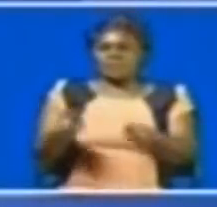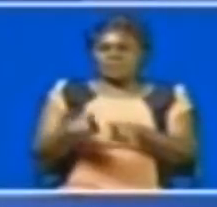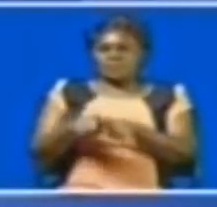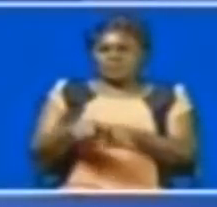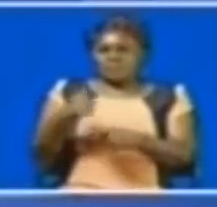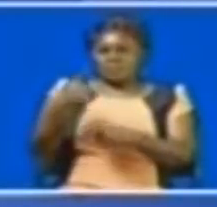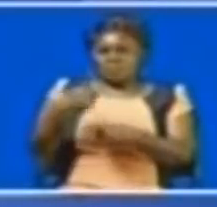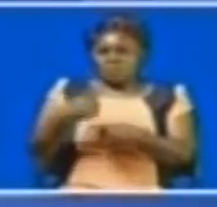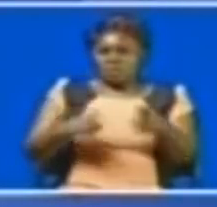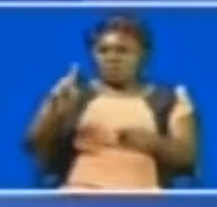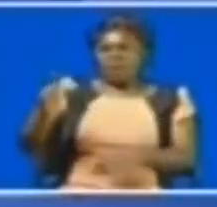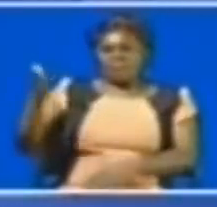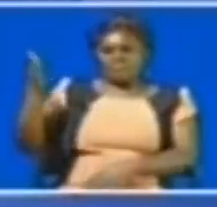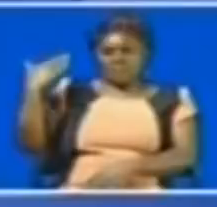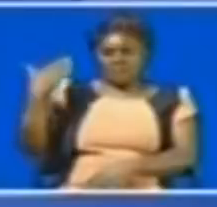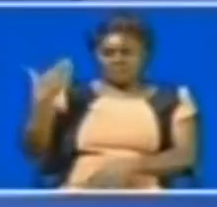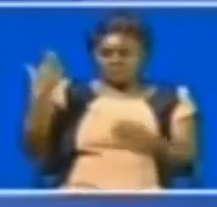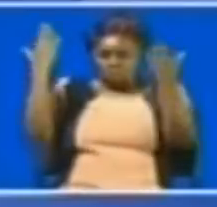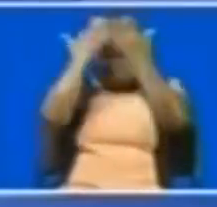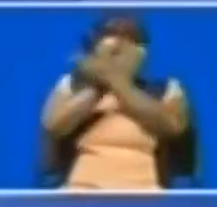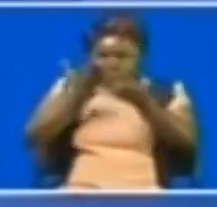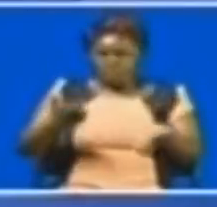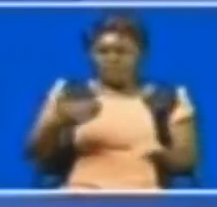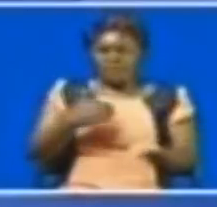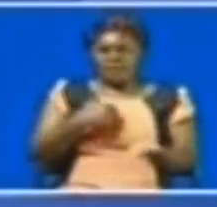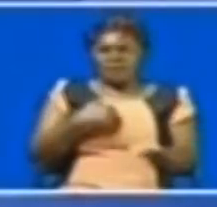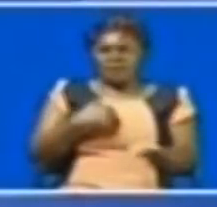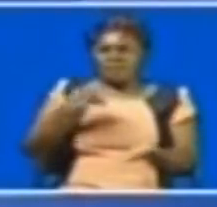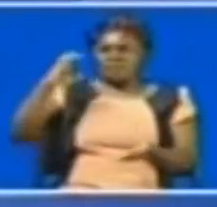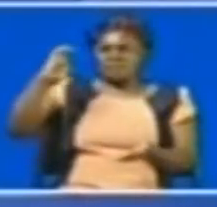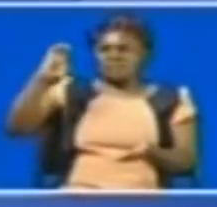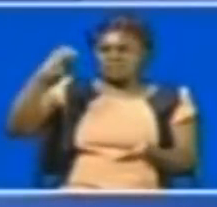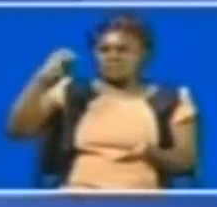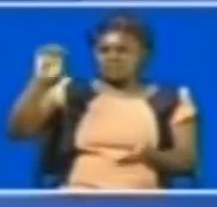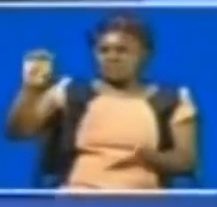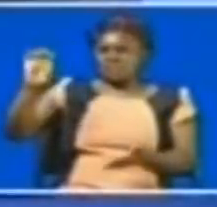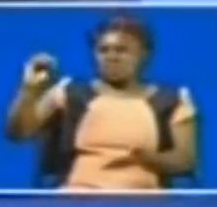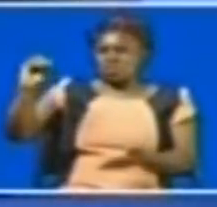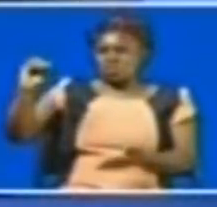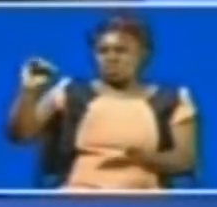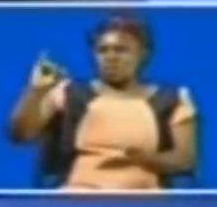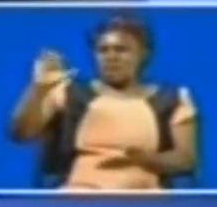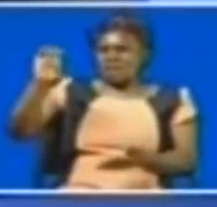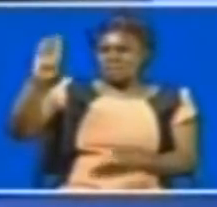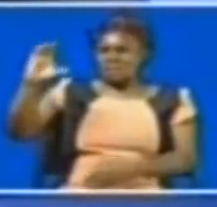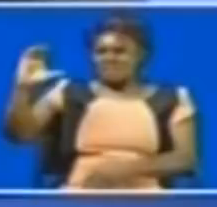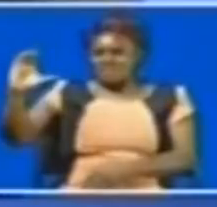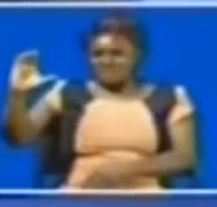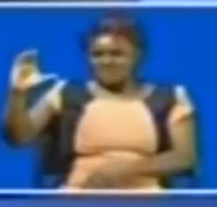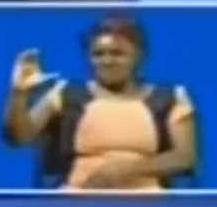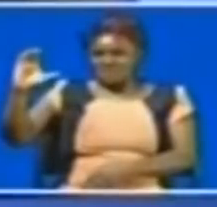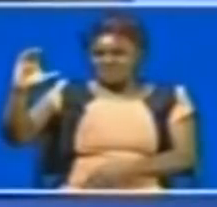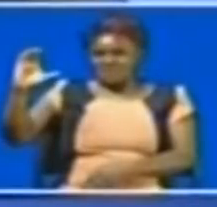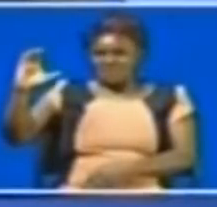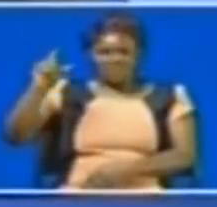in the past 1 year, and tonight I'm speaking to the CEO of the Independent Electoral and Boundaries